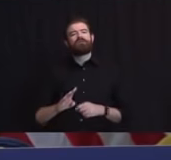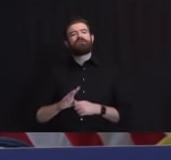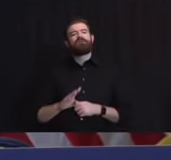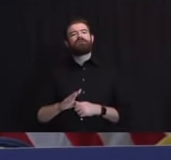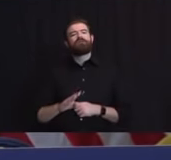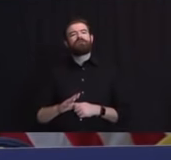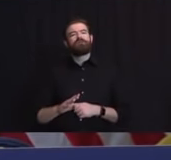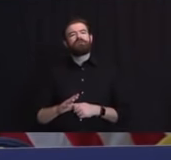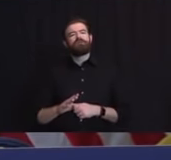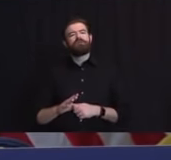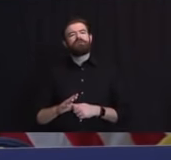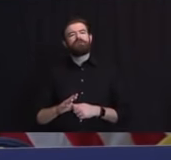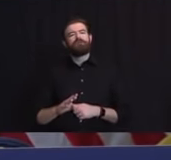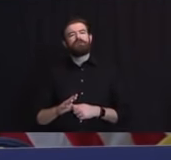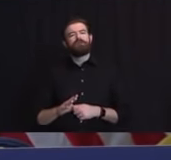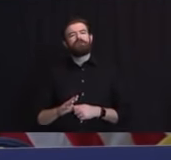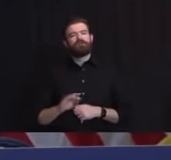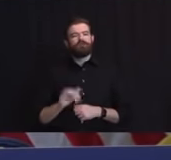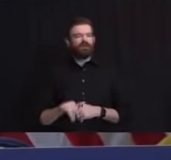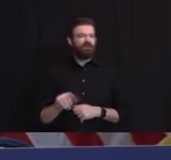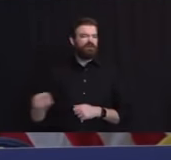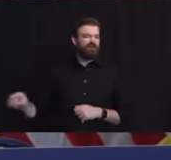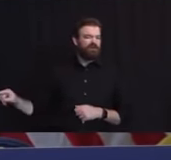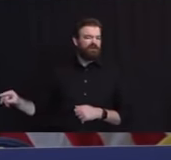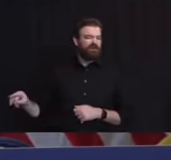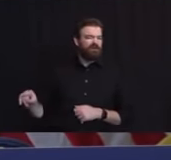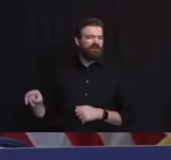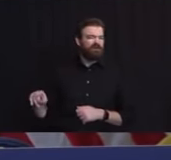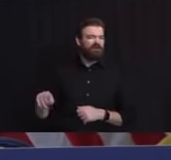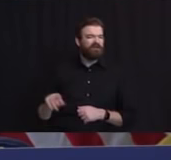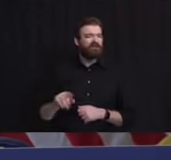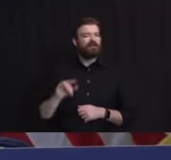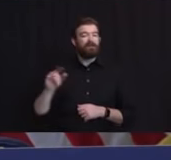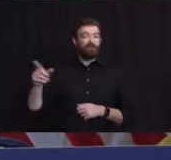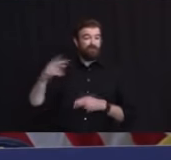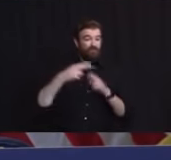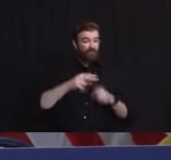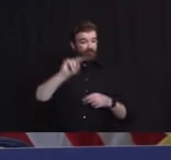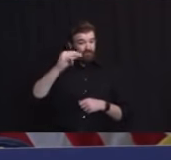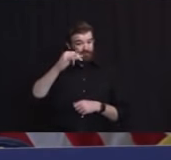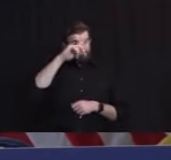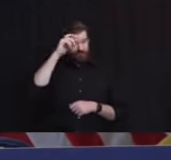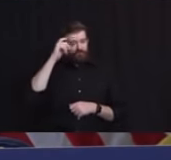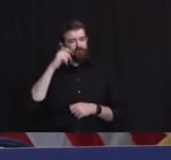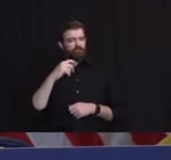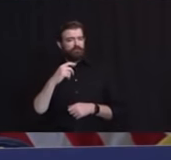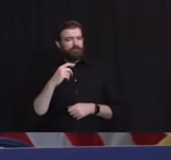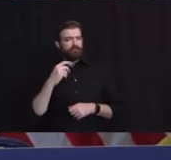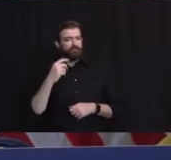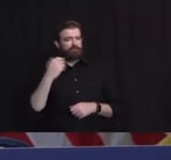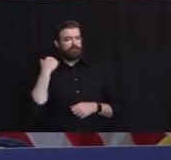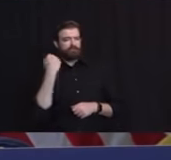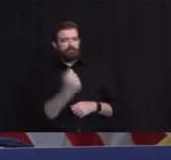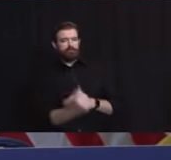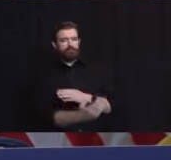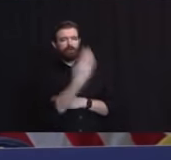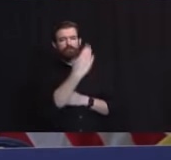yes, to your point about Operation Jersey Summer, I was on a Zoom call Saturday morning with Bishop Tyrone